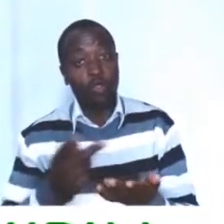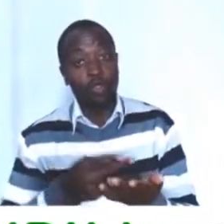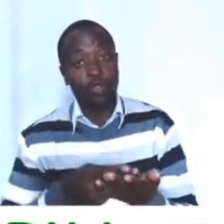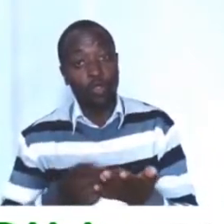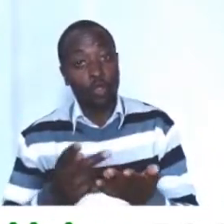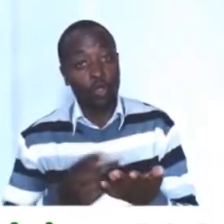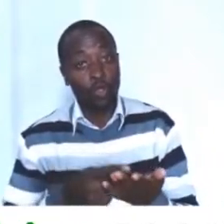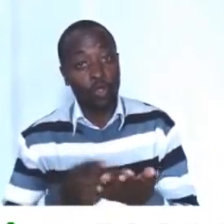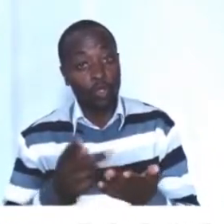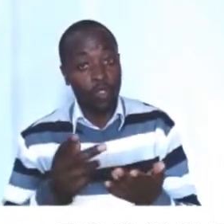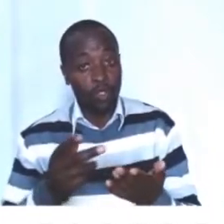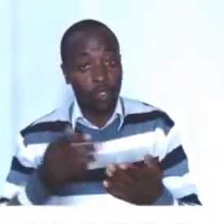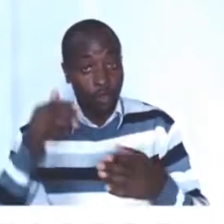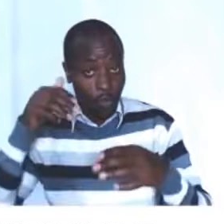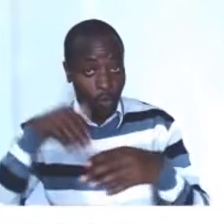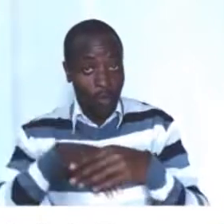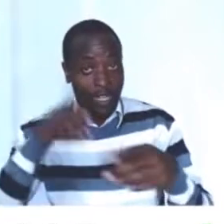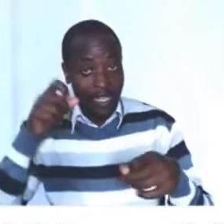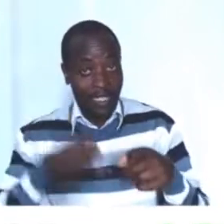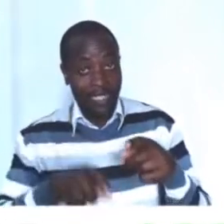or planted in sin?